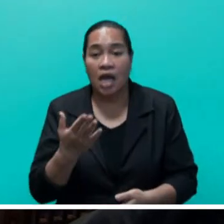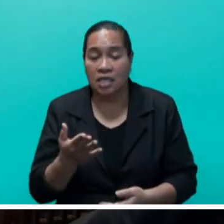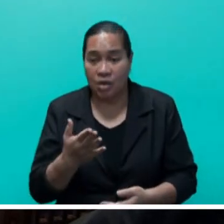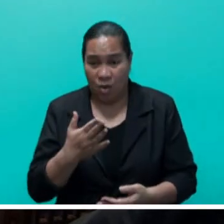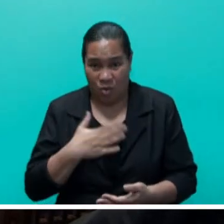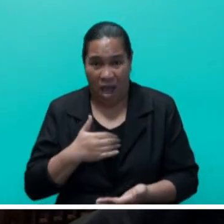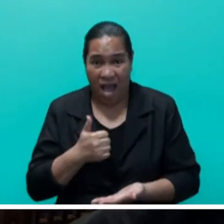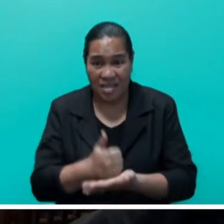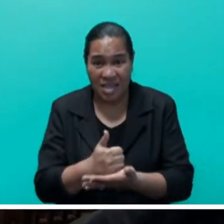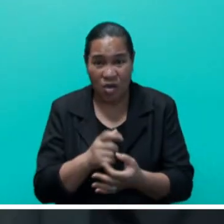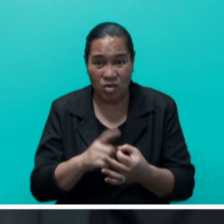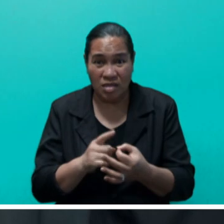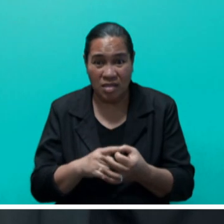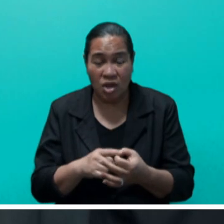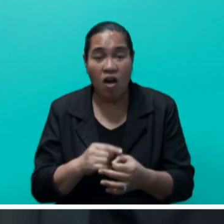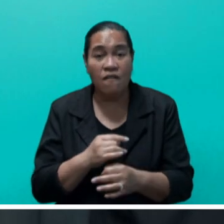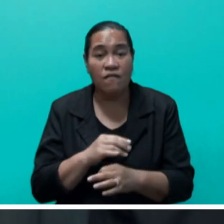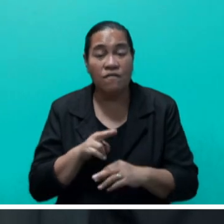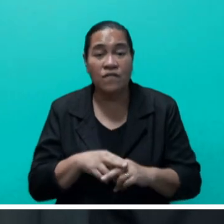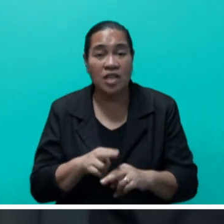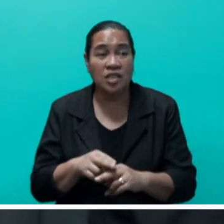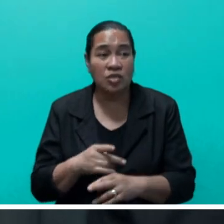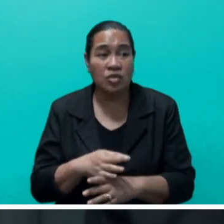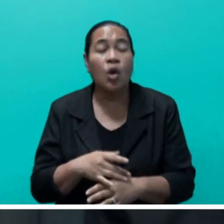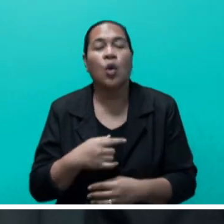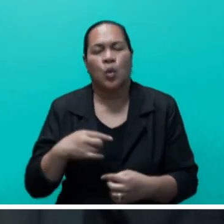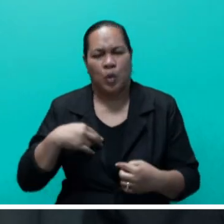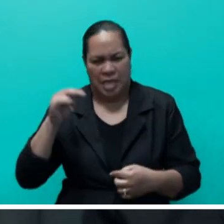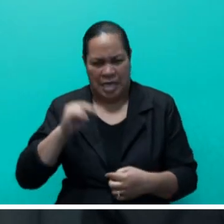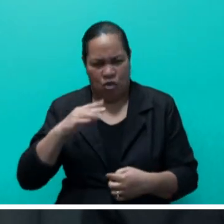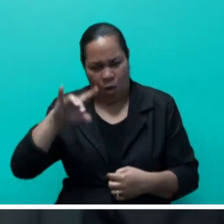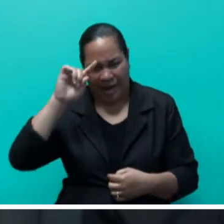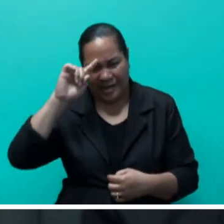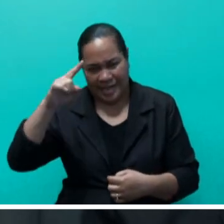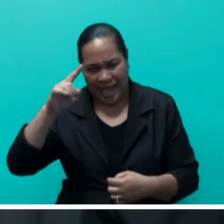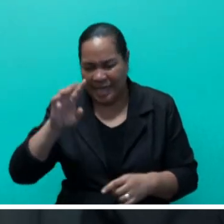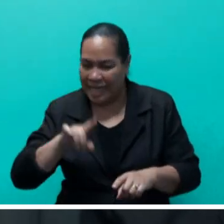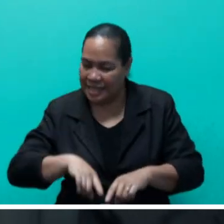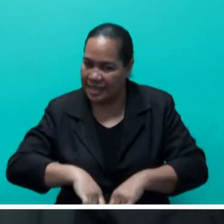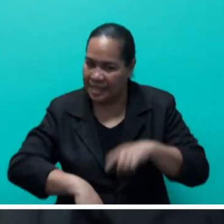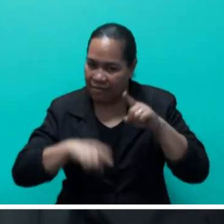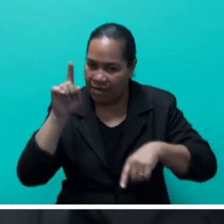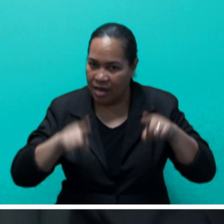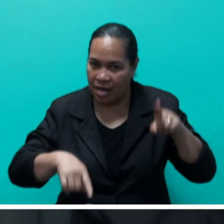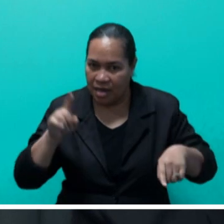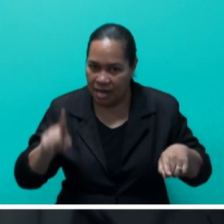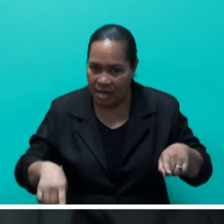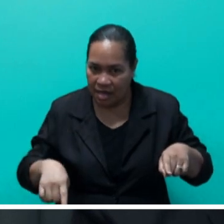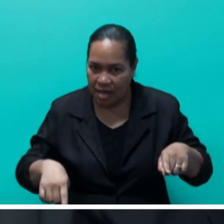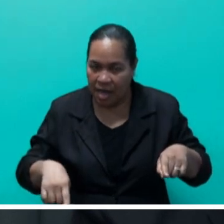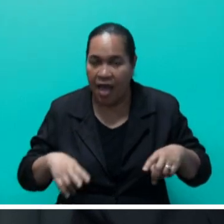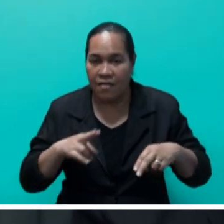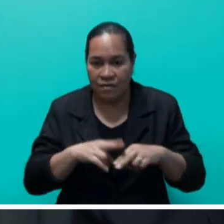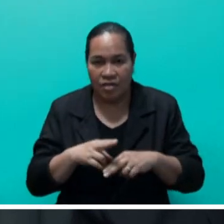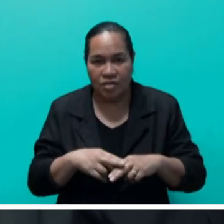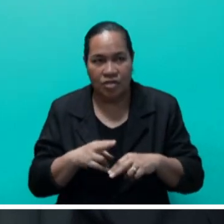question of Fiji tuna supply, we first need to understand the different categories of fishing fleets that Fiji used to